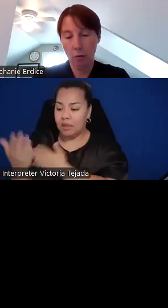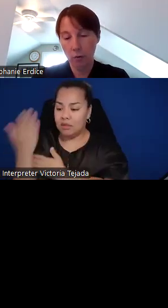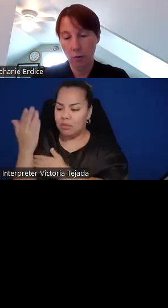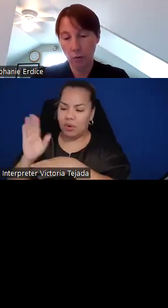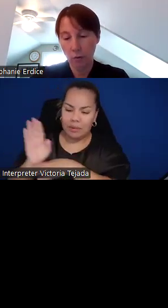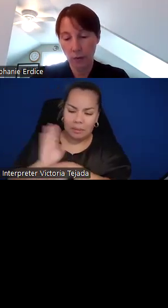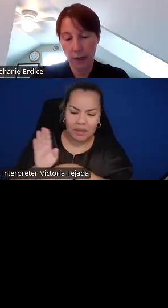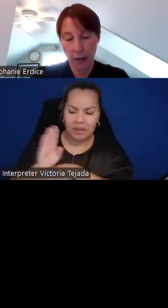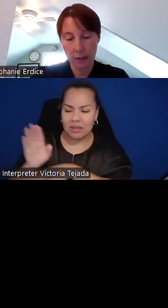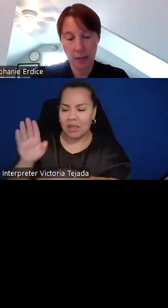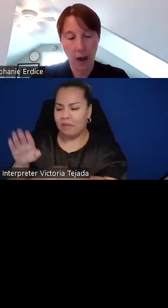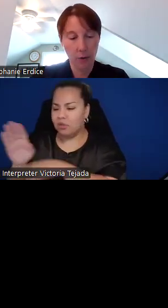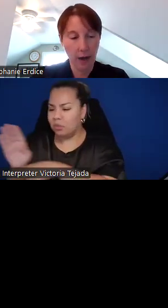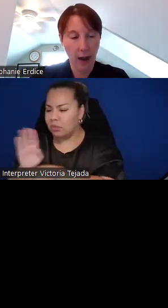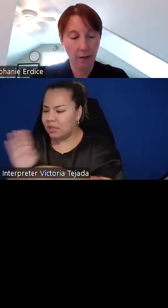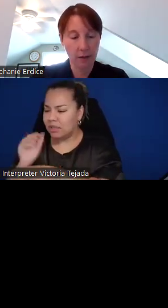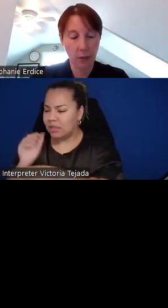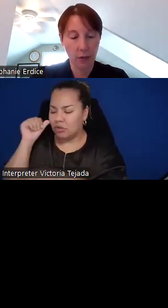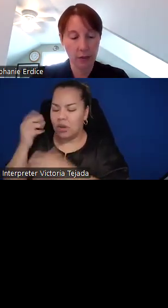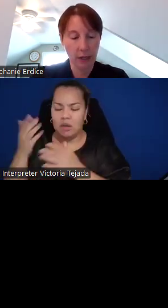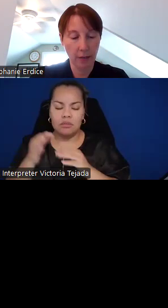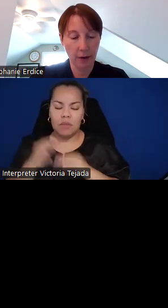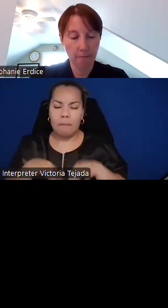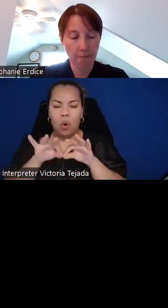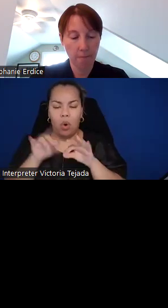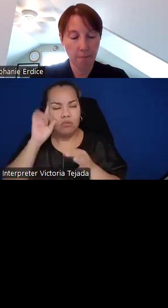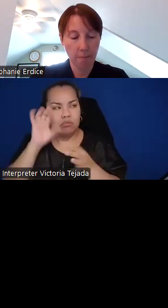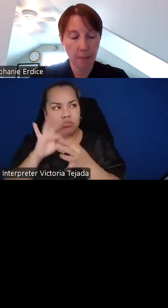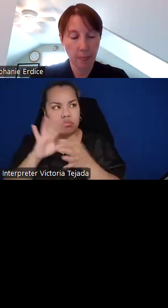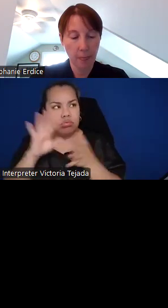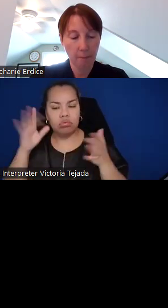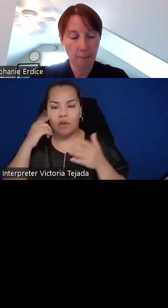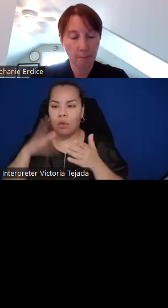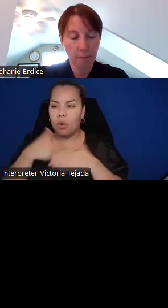that go for the next hour and a half as we learn together.